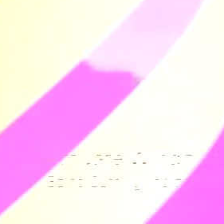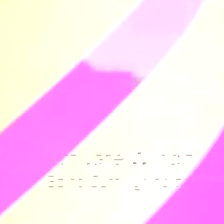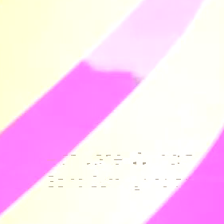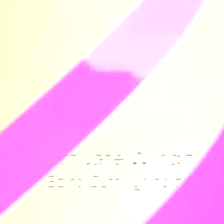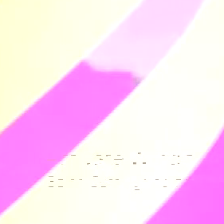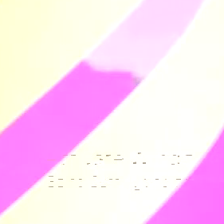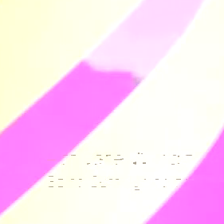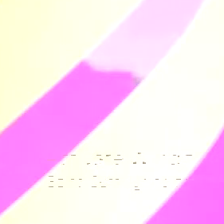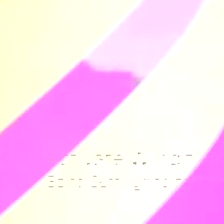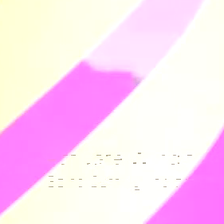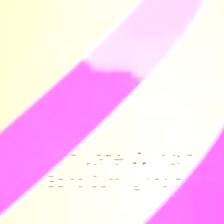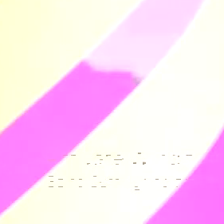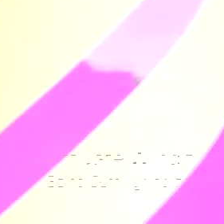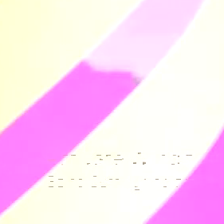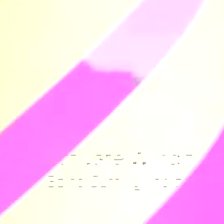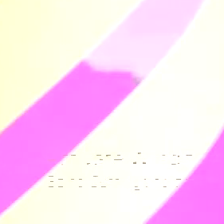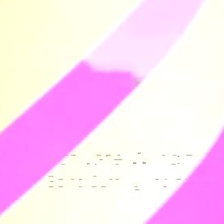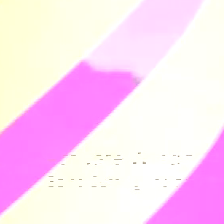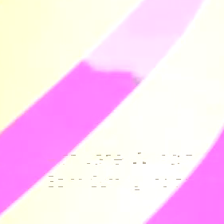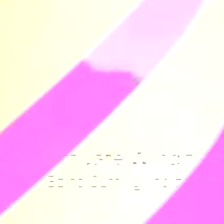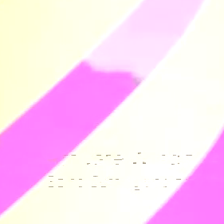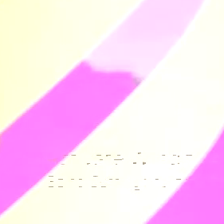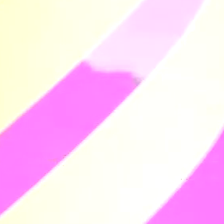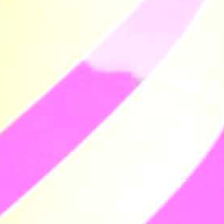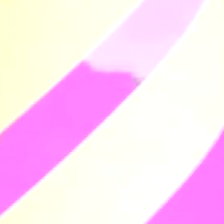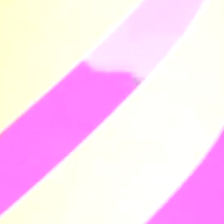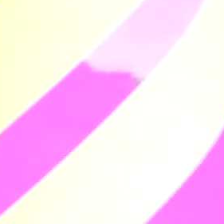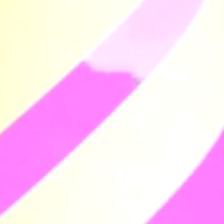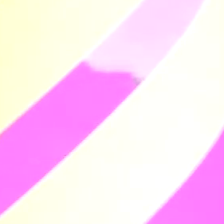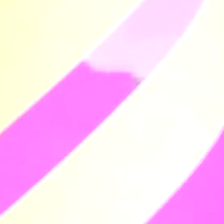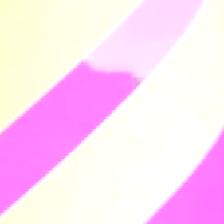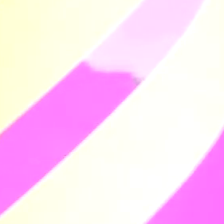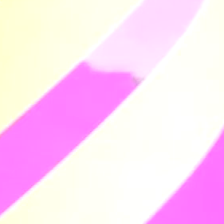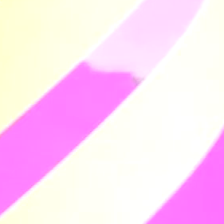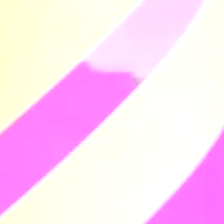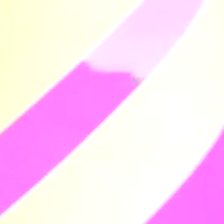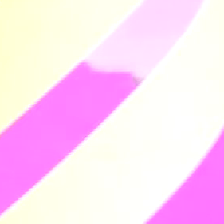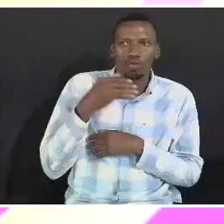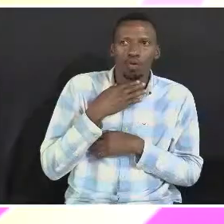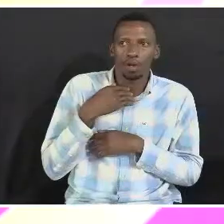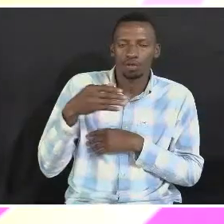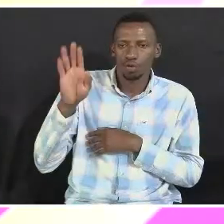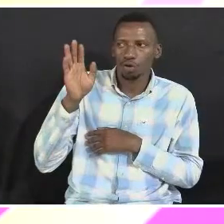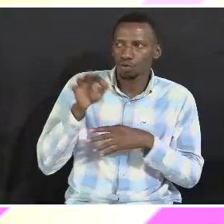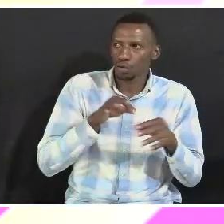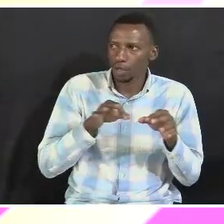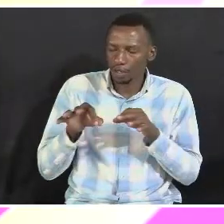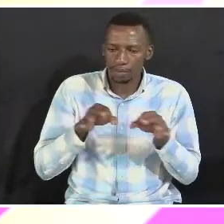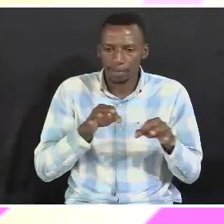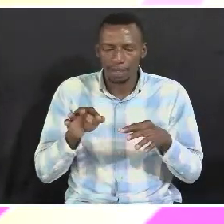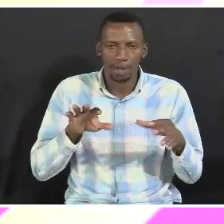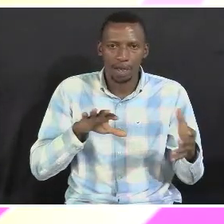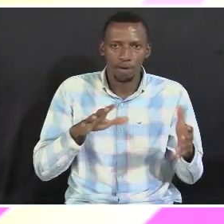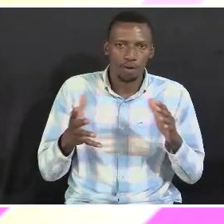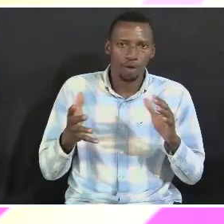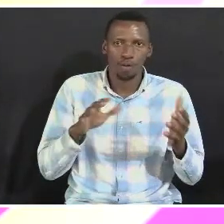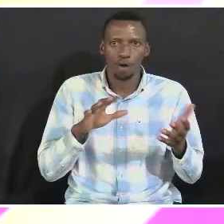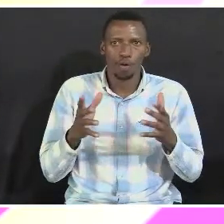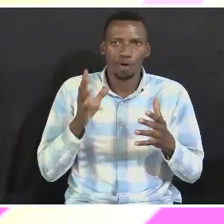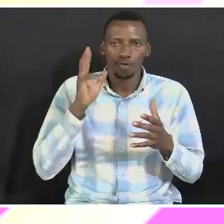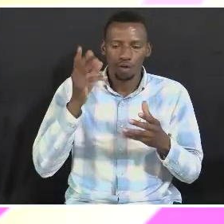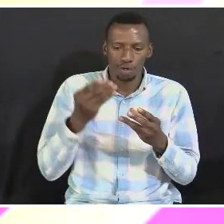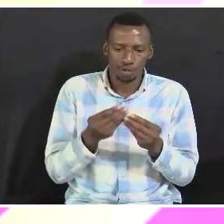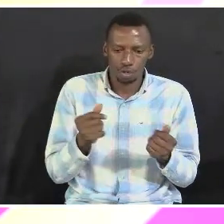Satan took God to task, wanting him to explain how he was going to tackle the